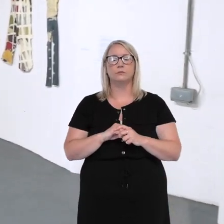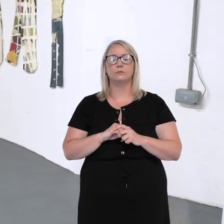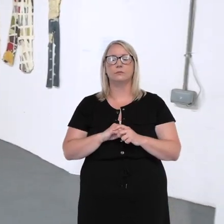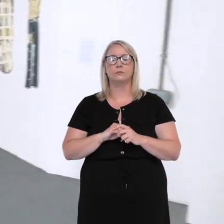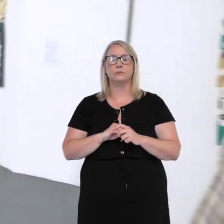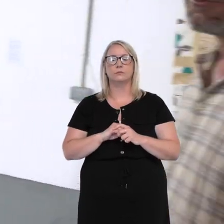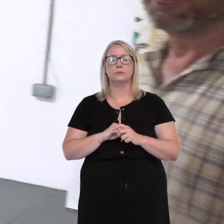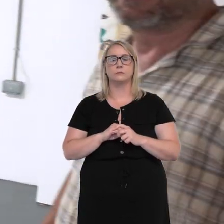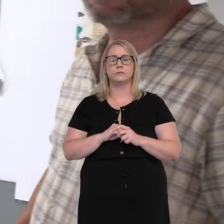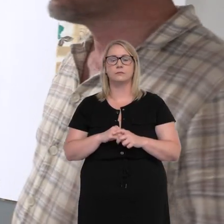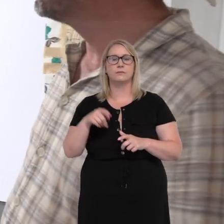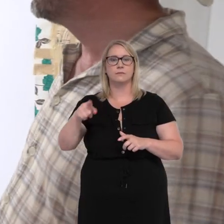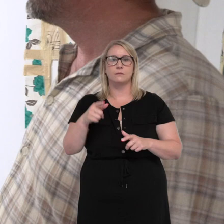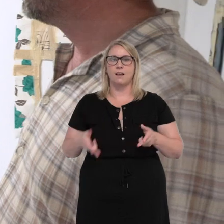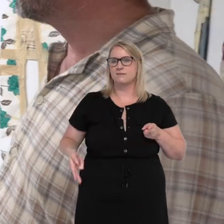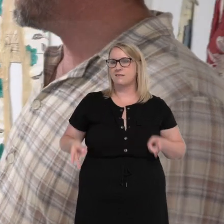his